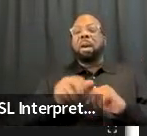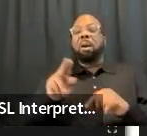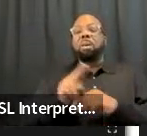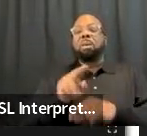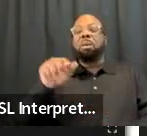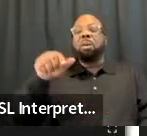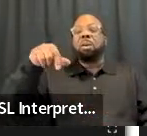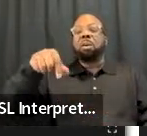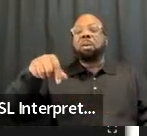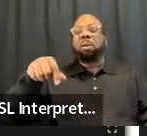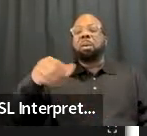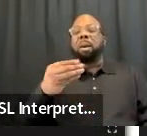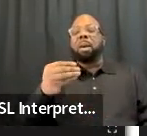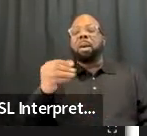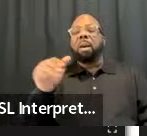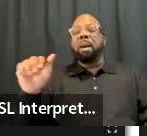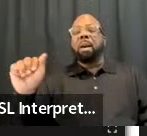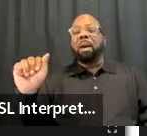your screen.